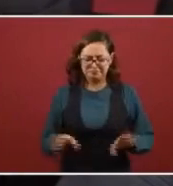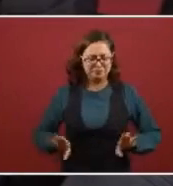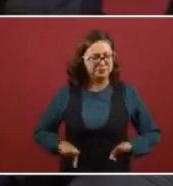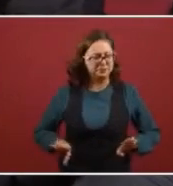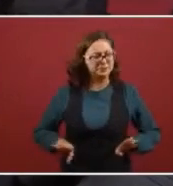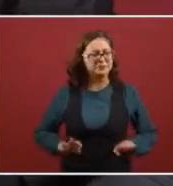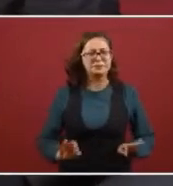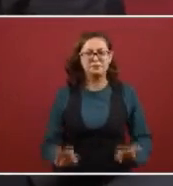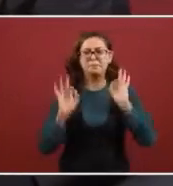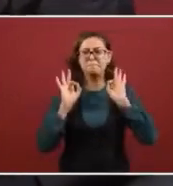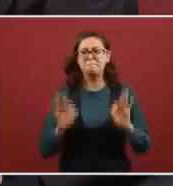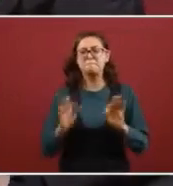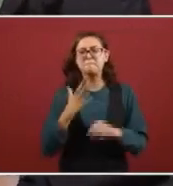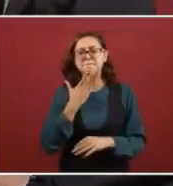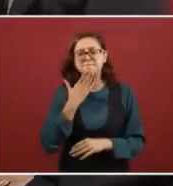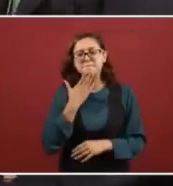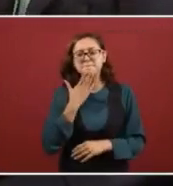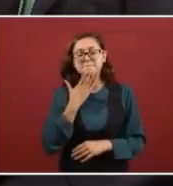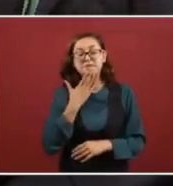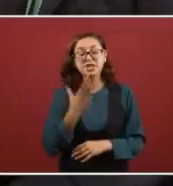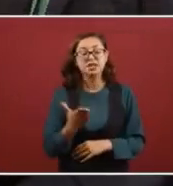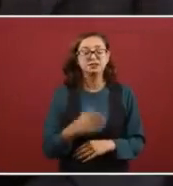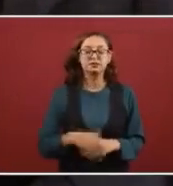And I'm perfectly fine.